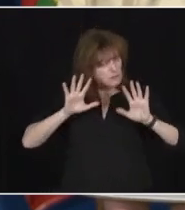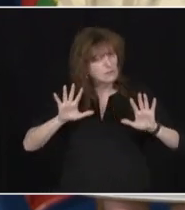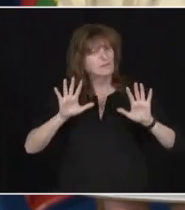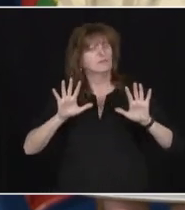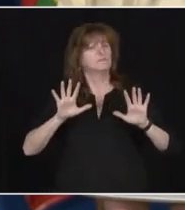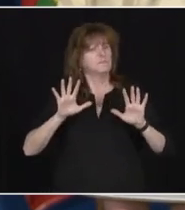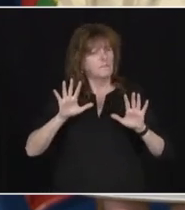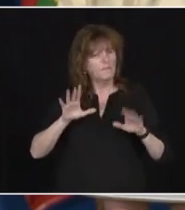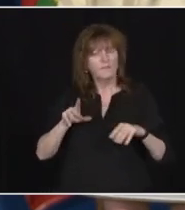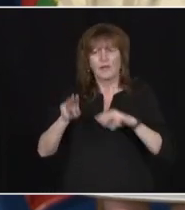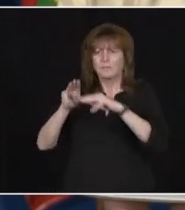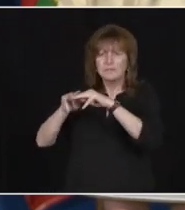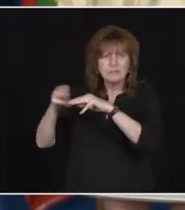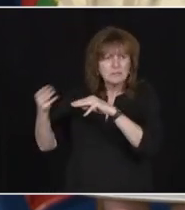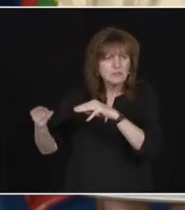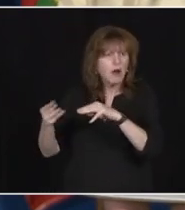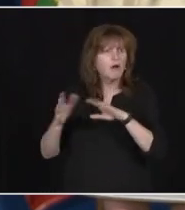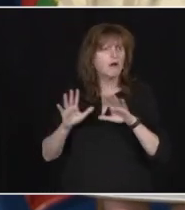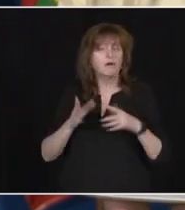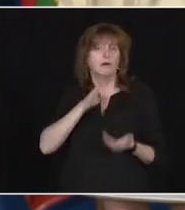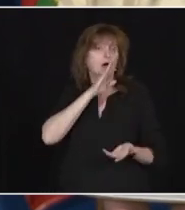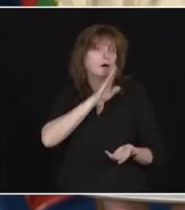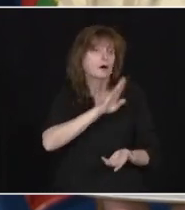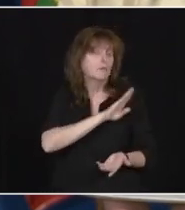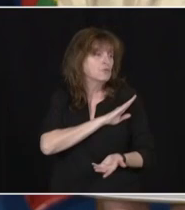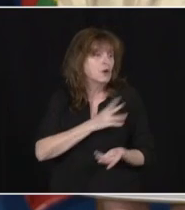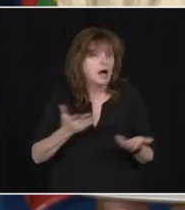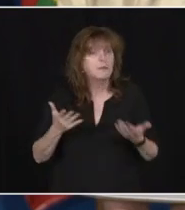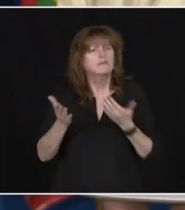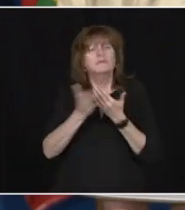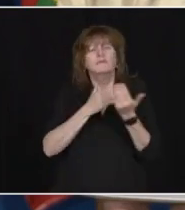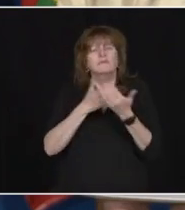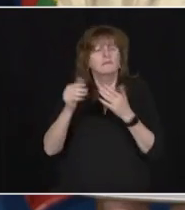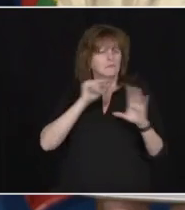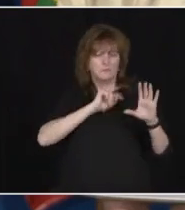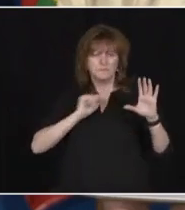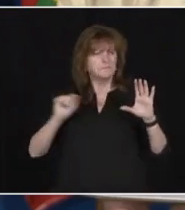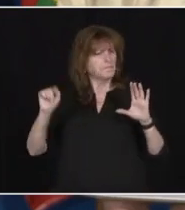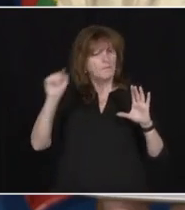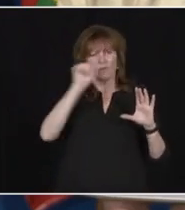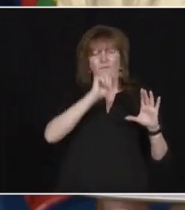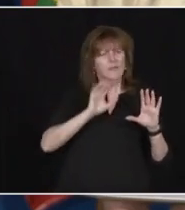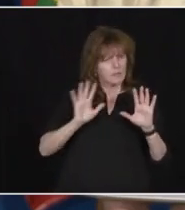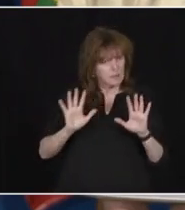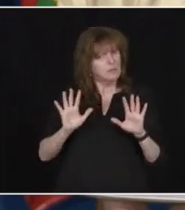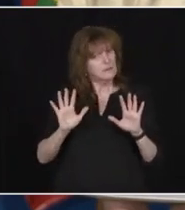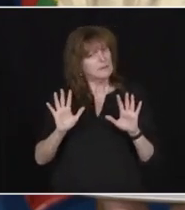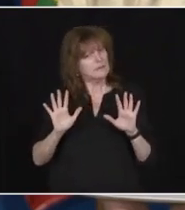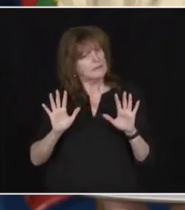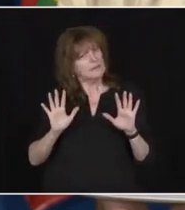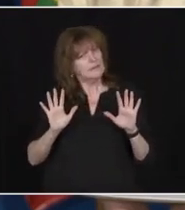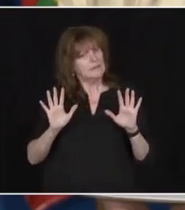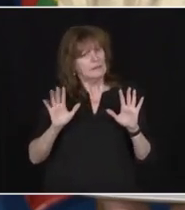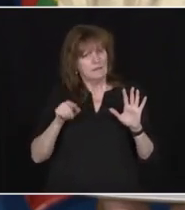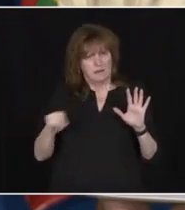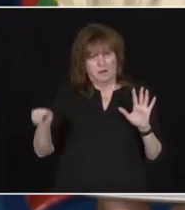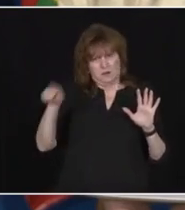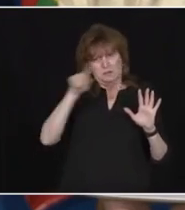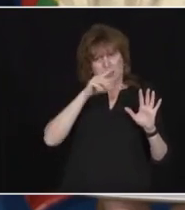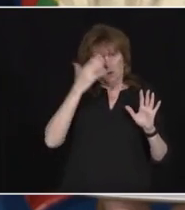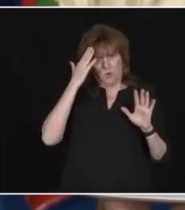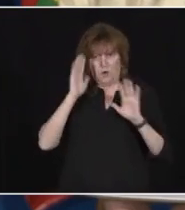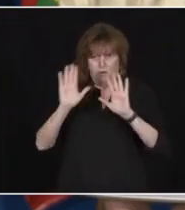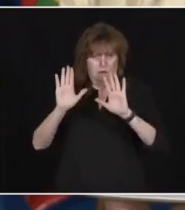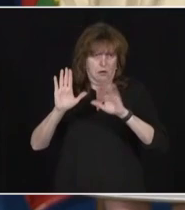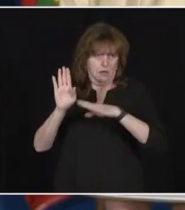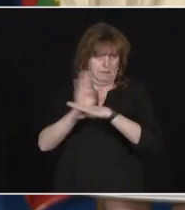Mississauga, be it Brampton or any regions, you know, they know their people, they know their businesses. If the